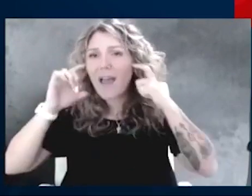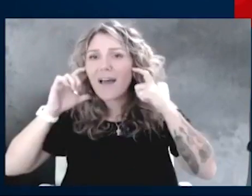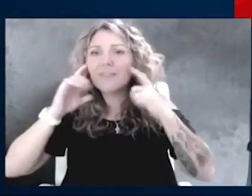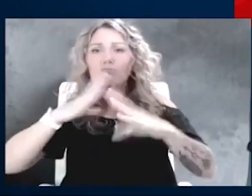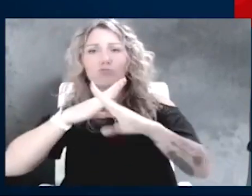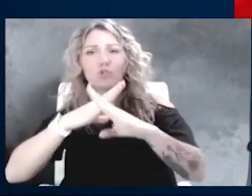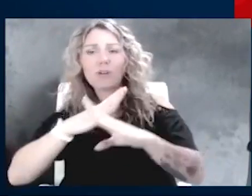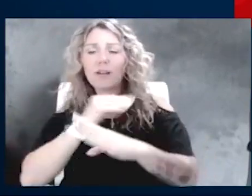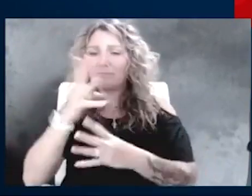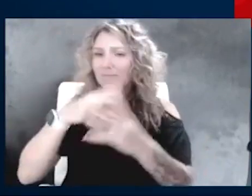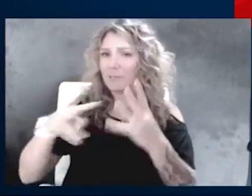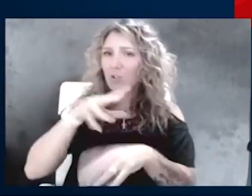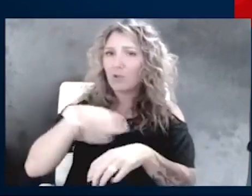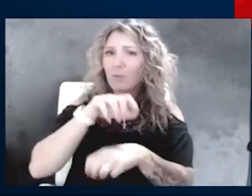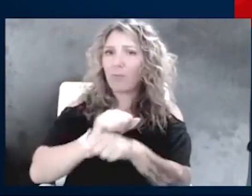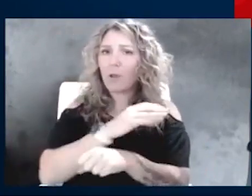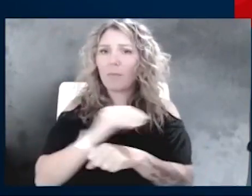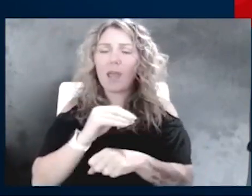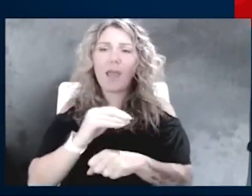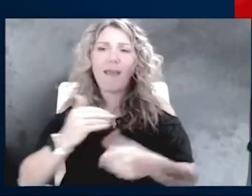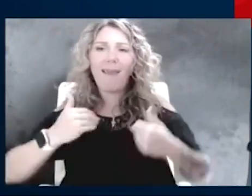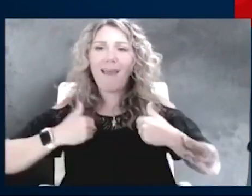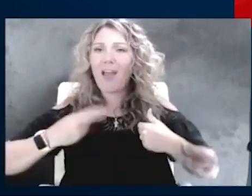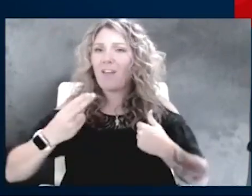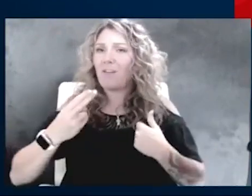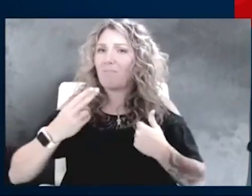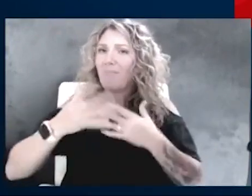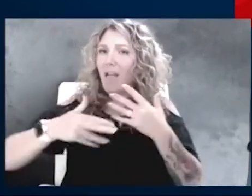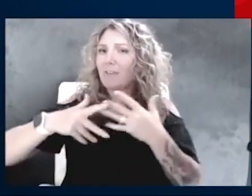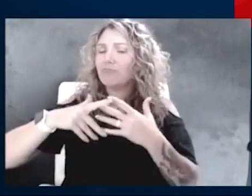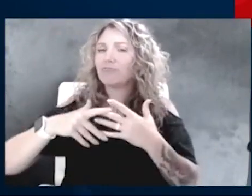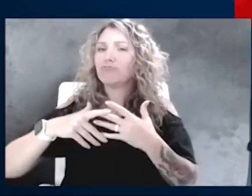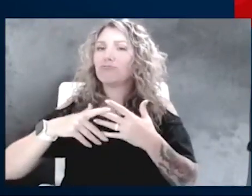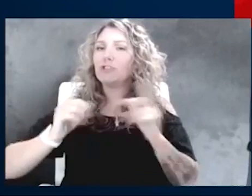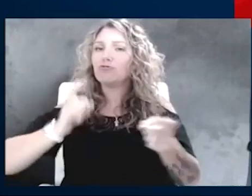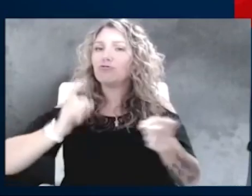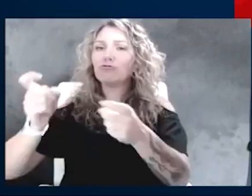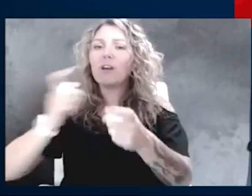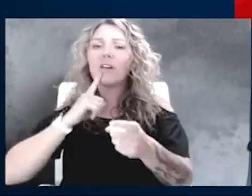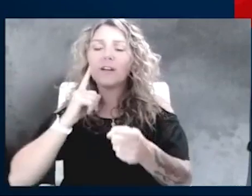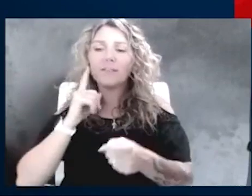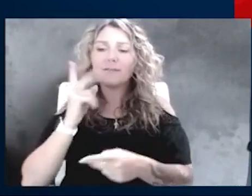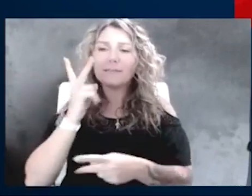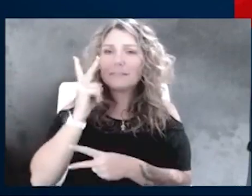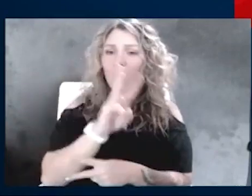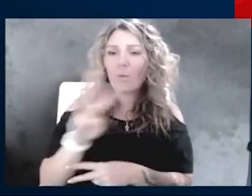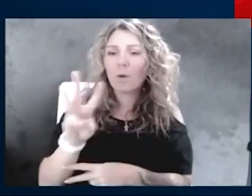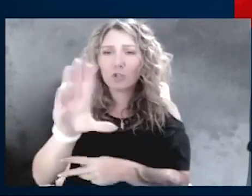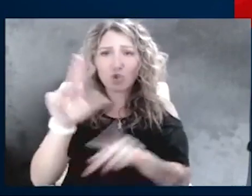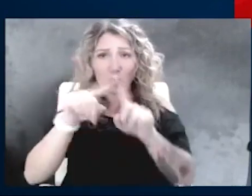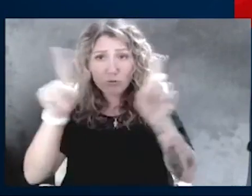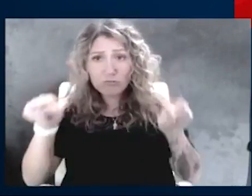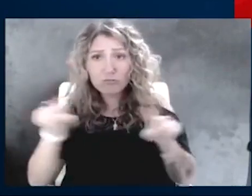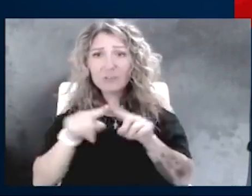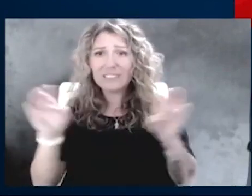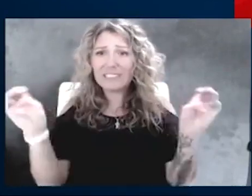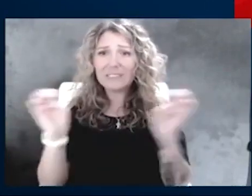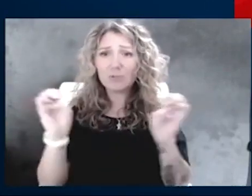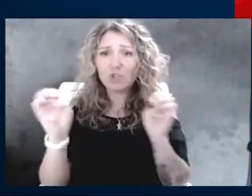about hosting a blood drive, call a number or visit the website on your screen. There is an emergency,